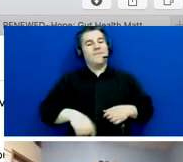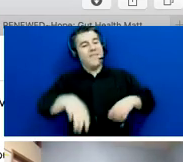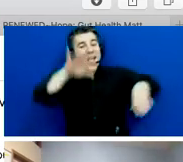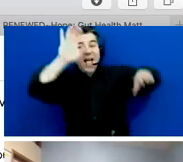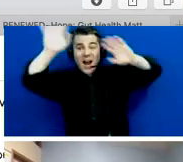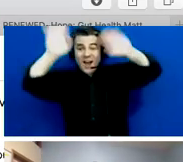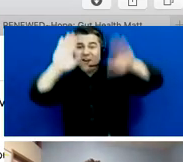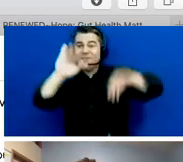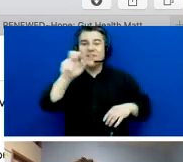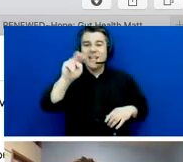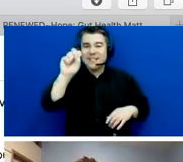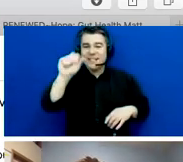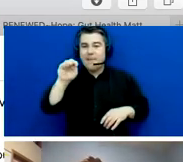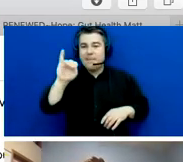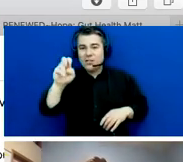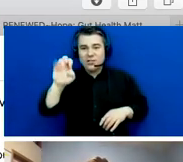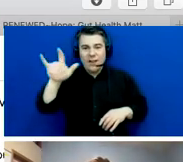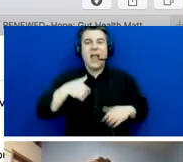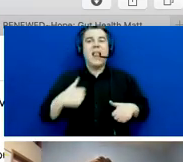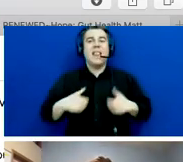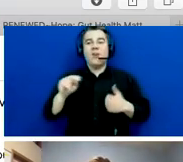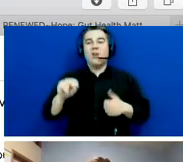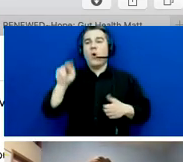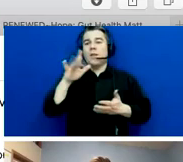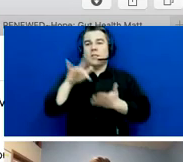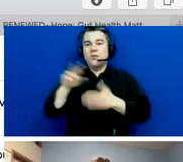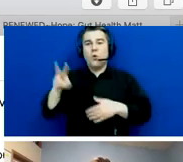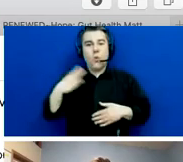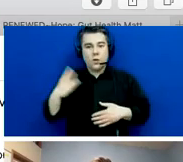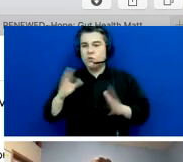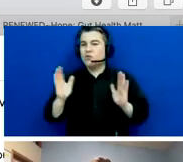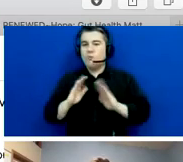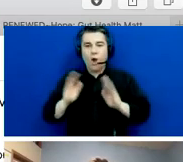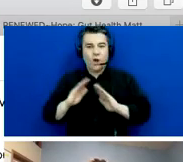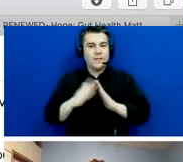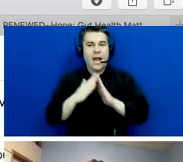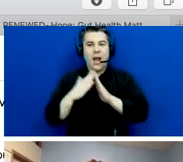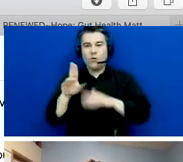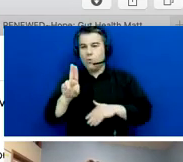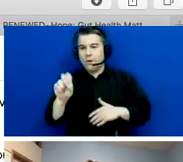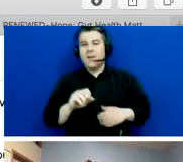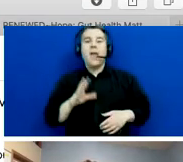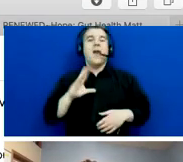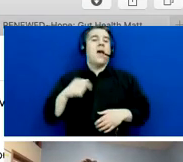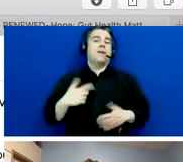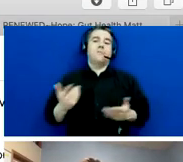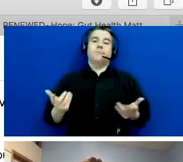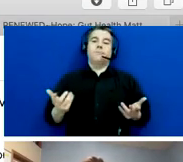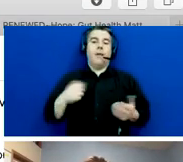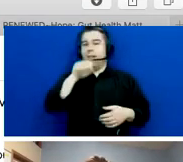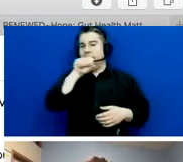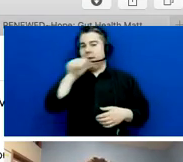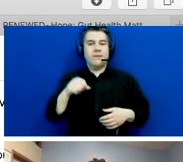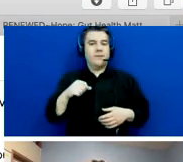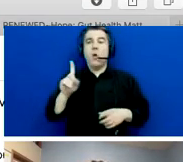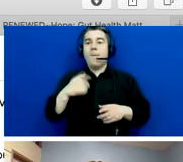am Janessa Mitchell. I live in North Central Washington in Tiny Town, USA, and I love it. It's where my